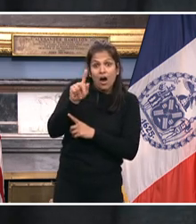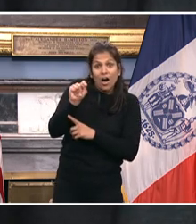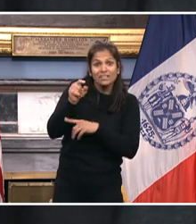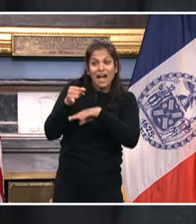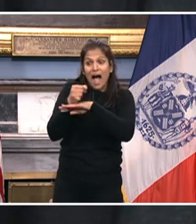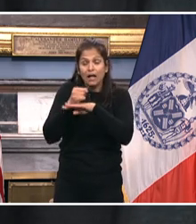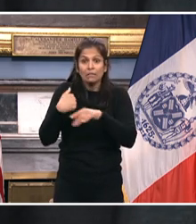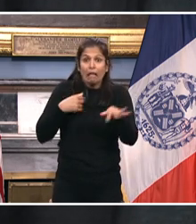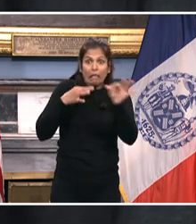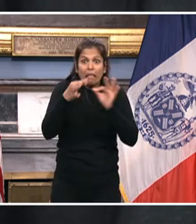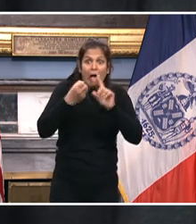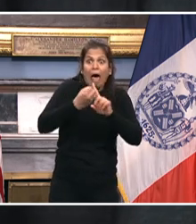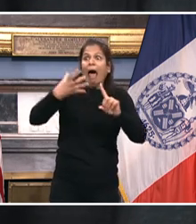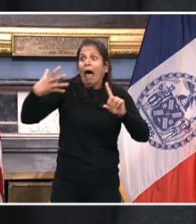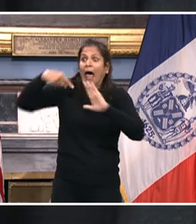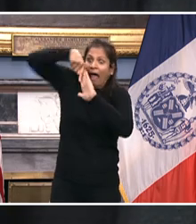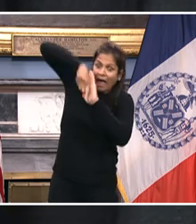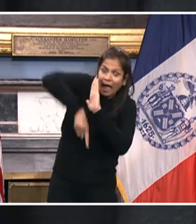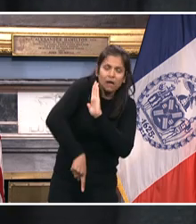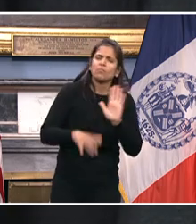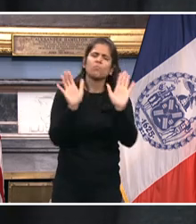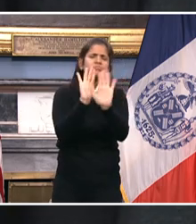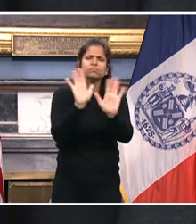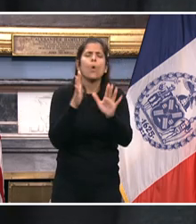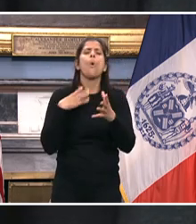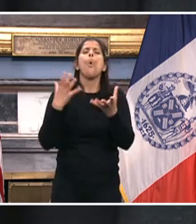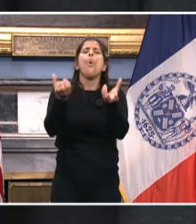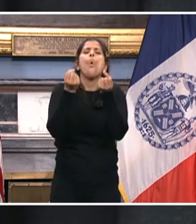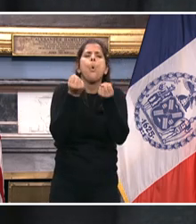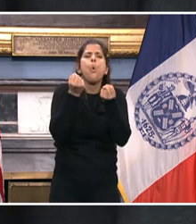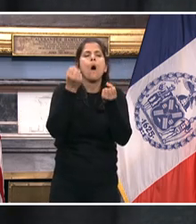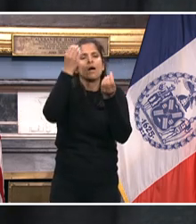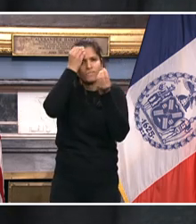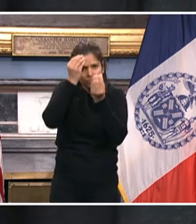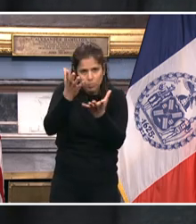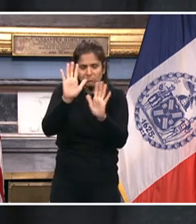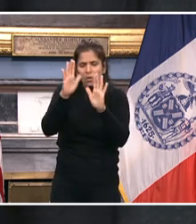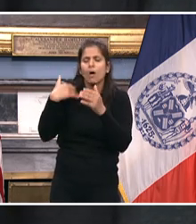really need to focus on saving lives and respecting the dignity of each family.